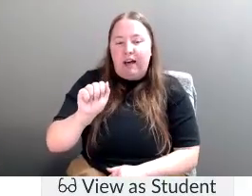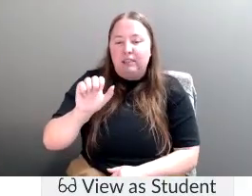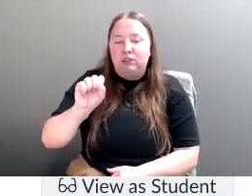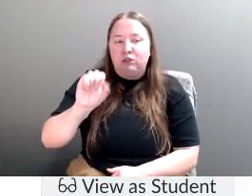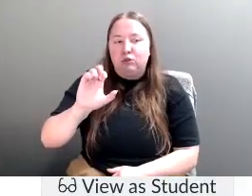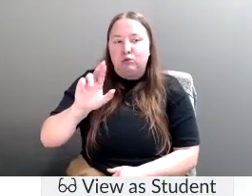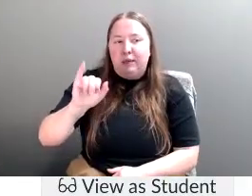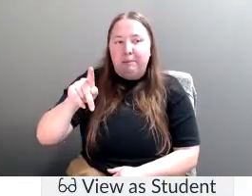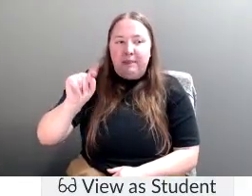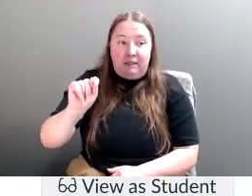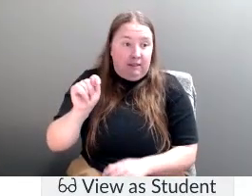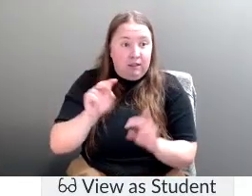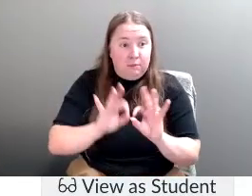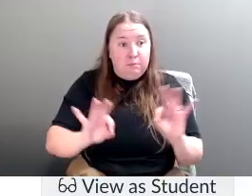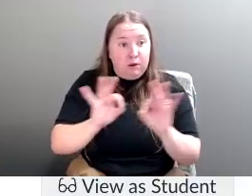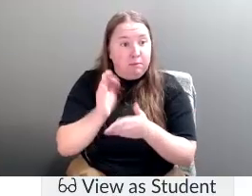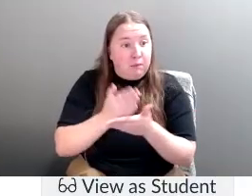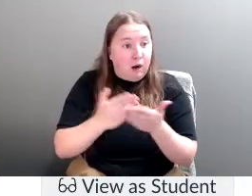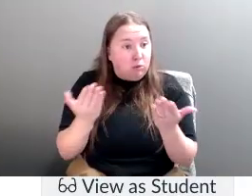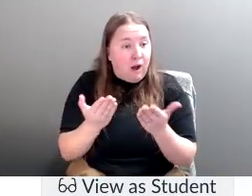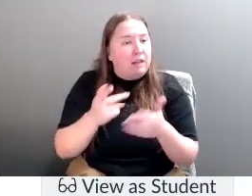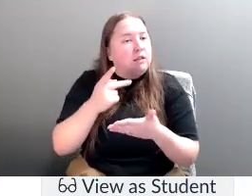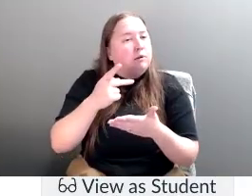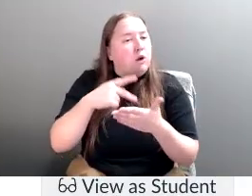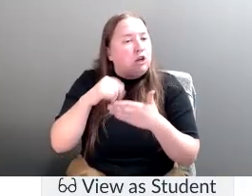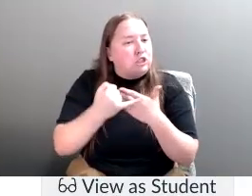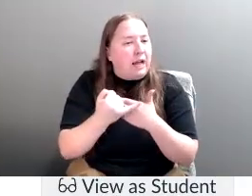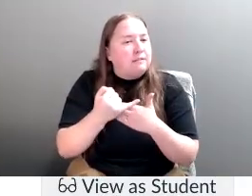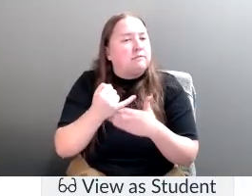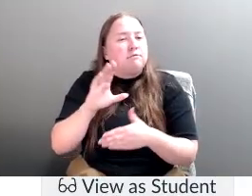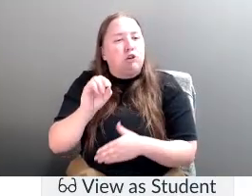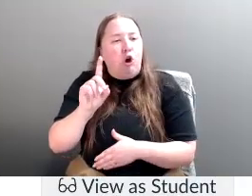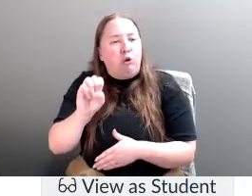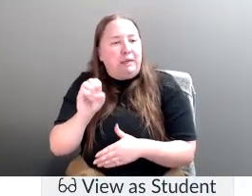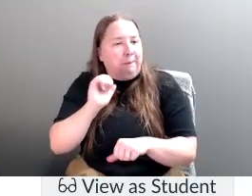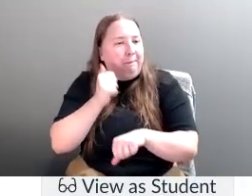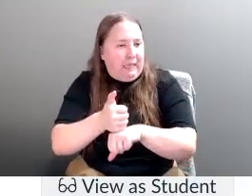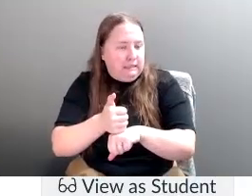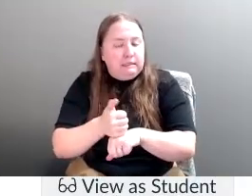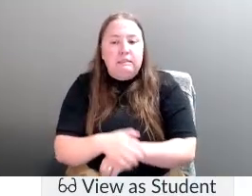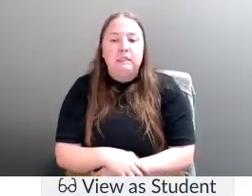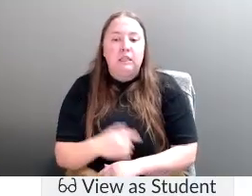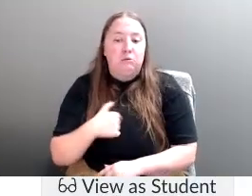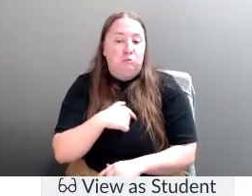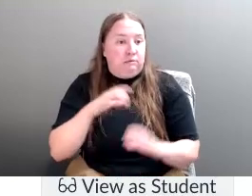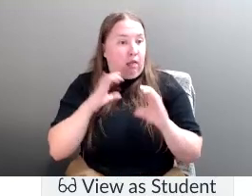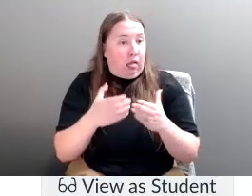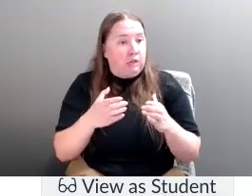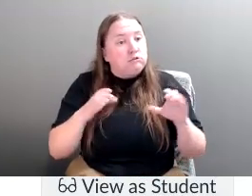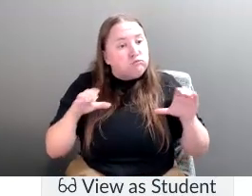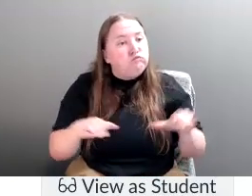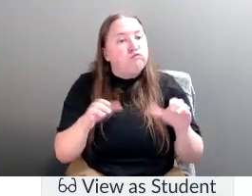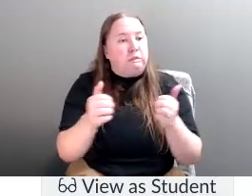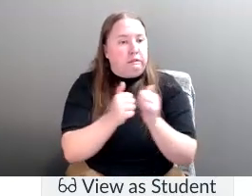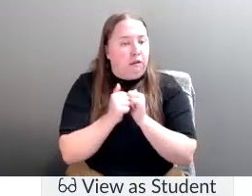for me, a very important part is a project-based code base that we as a class we do together. And